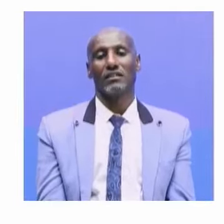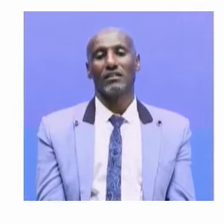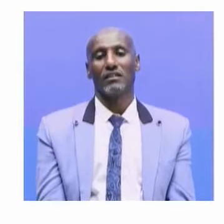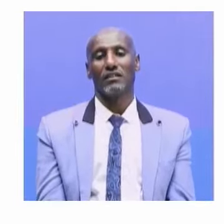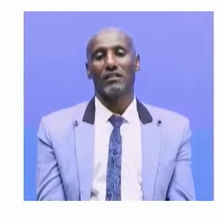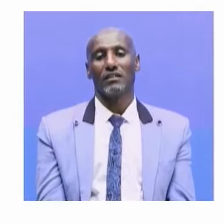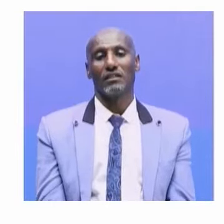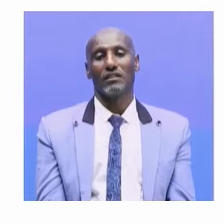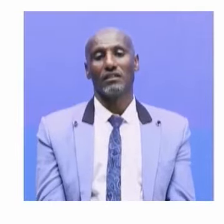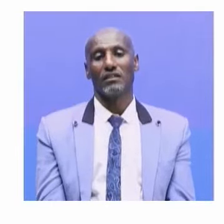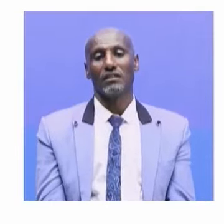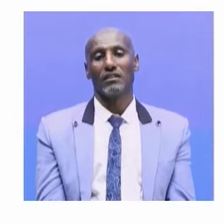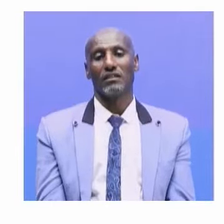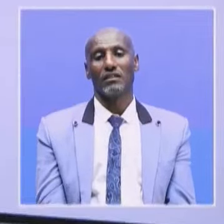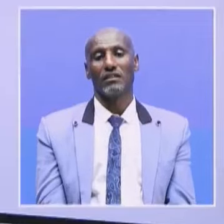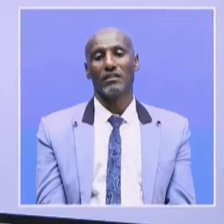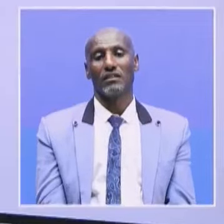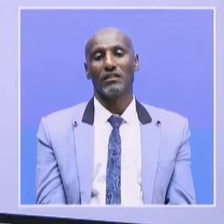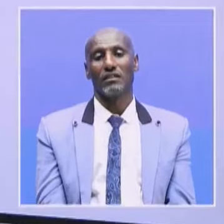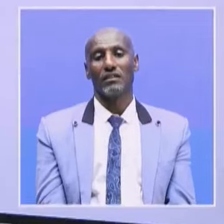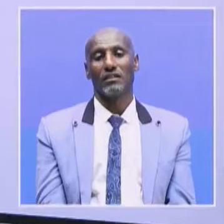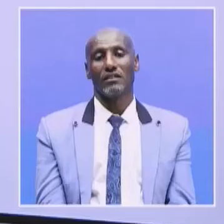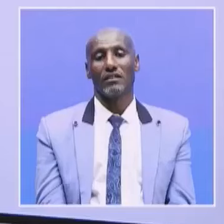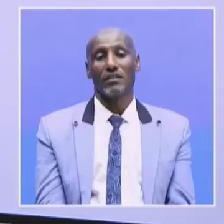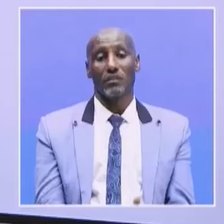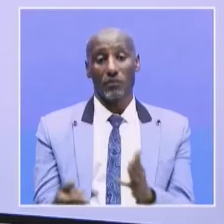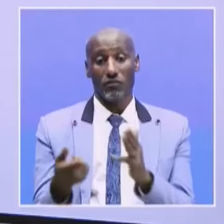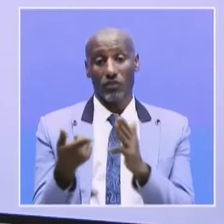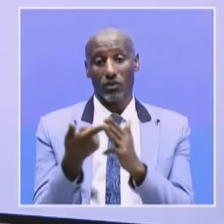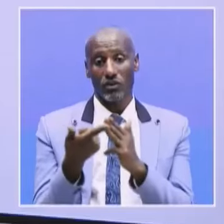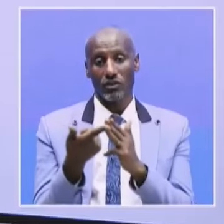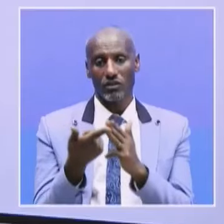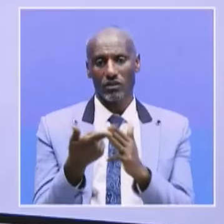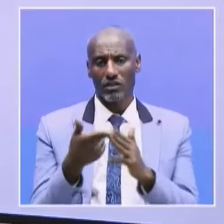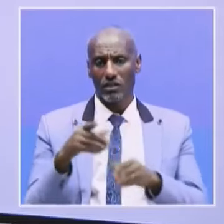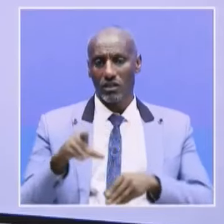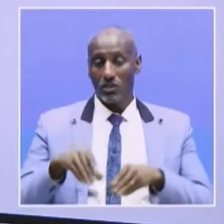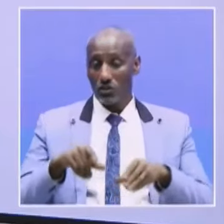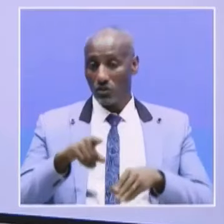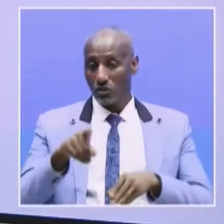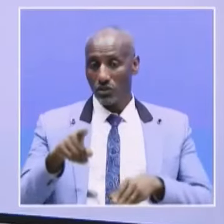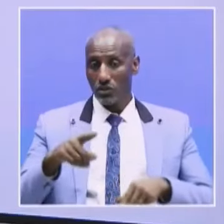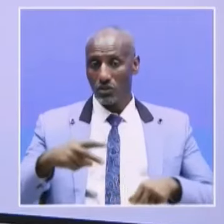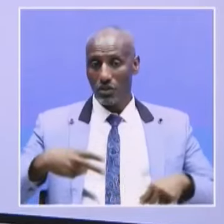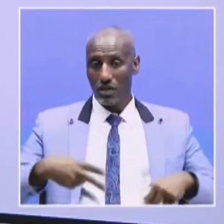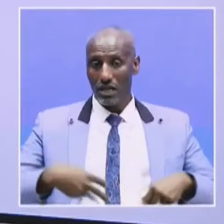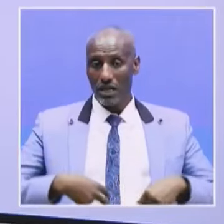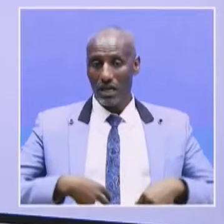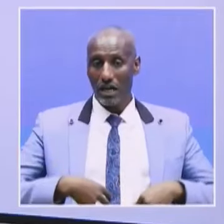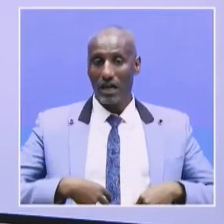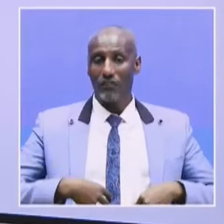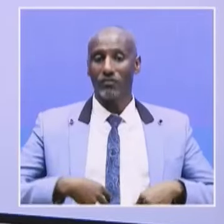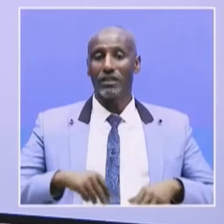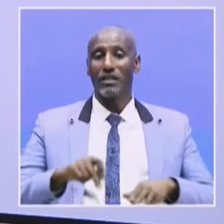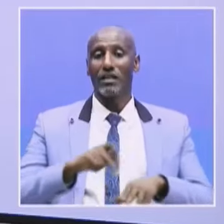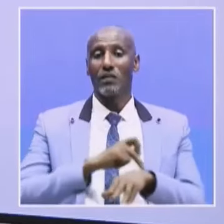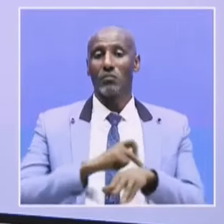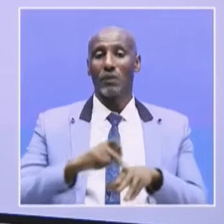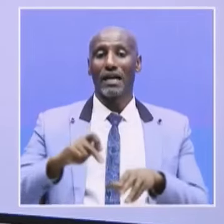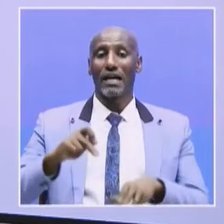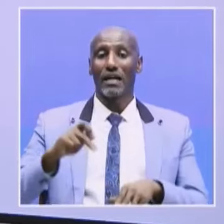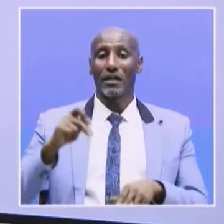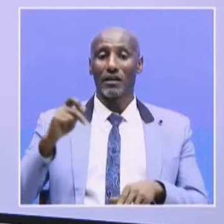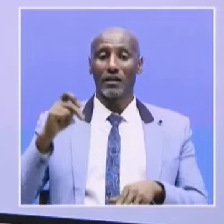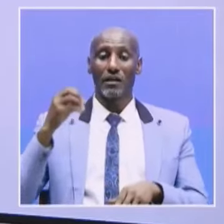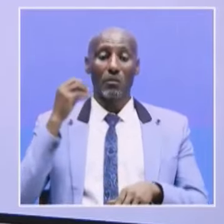little, a little juice. And 4, do you have blank pets? Do you have blank